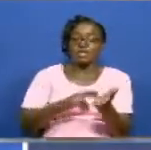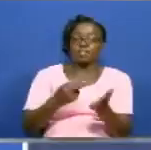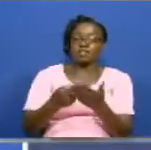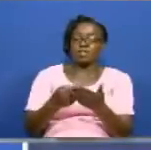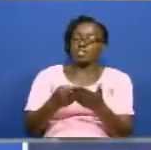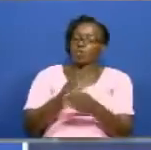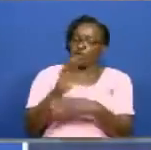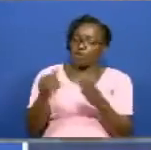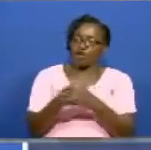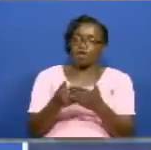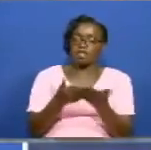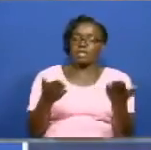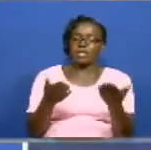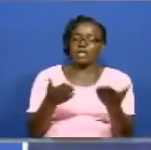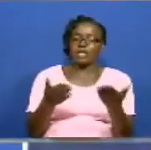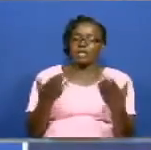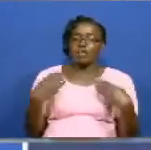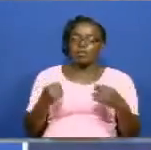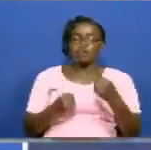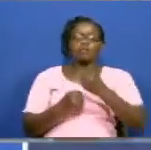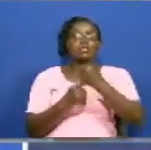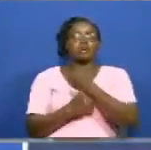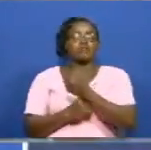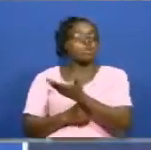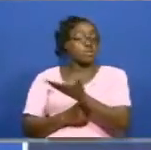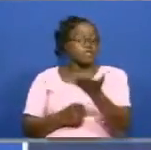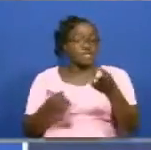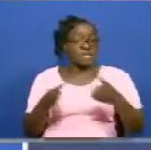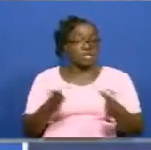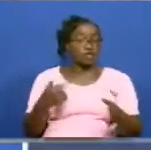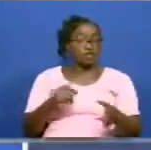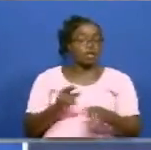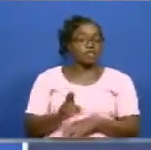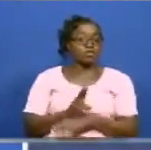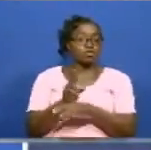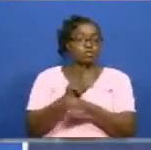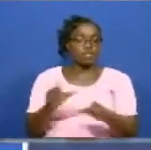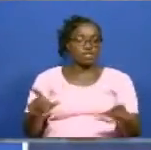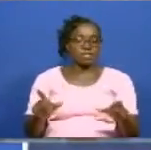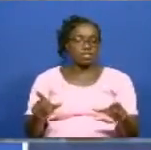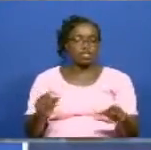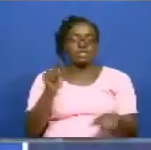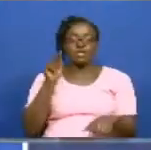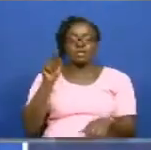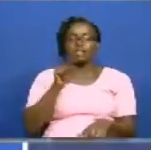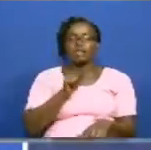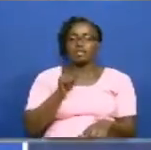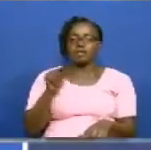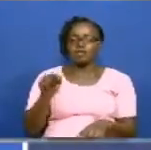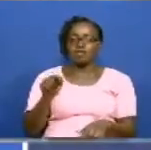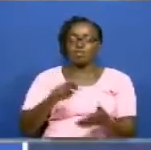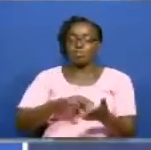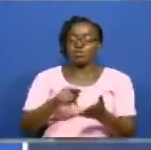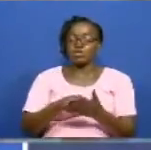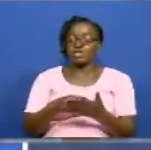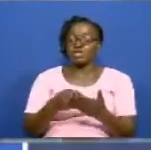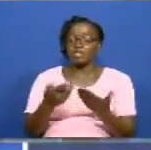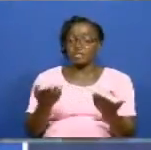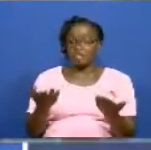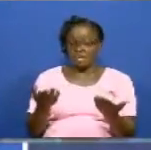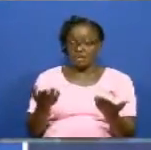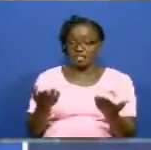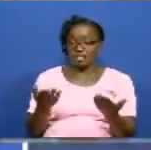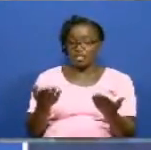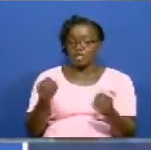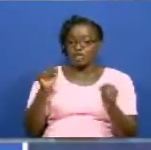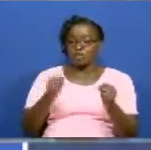have the goodwill of the people. They have allowed us to get into the RAD. And therefore, we think this project can be finished